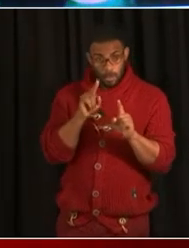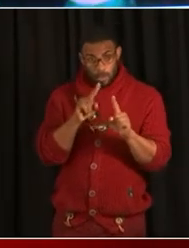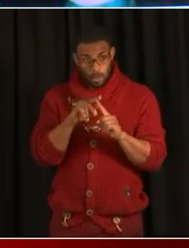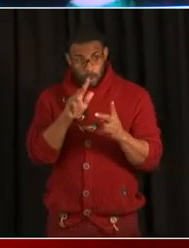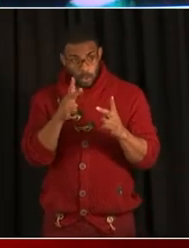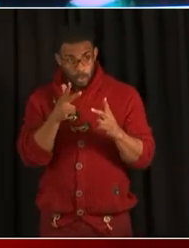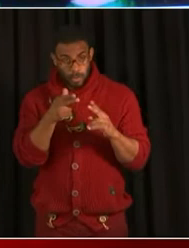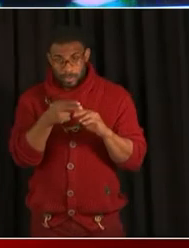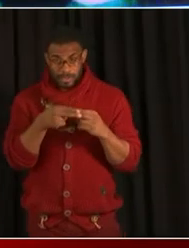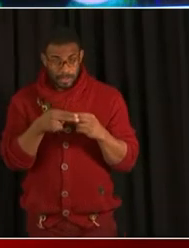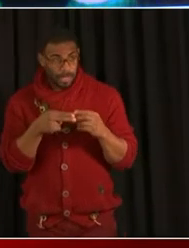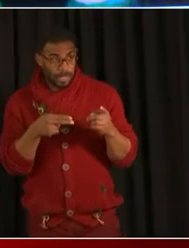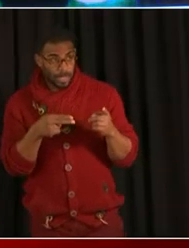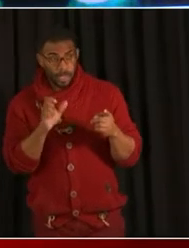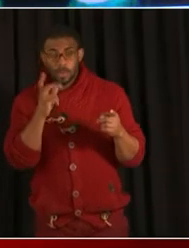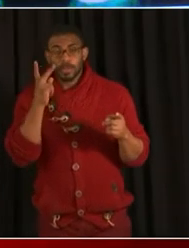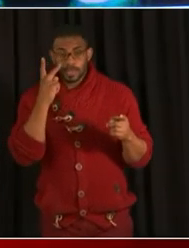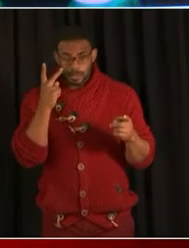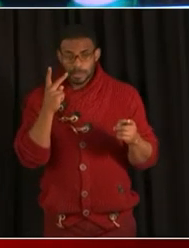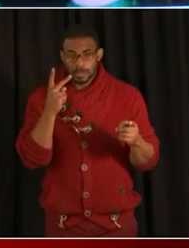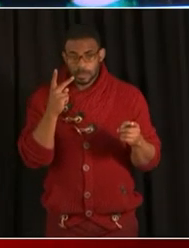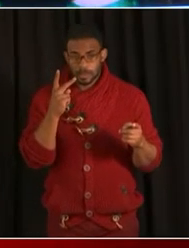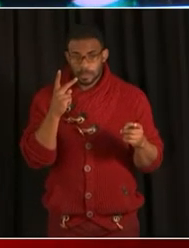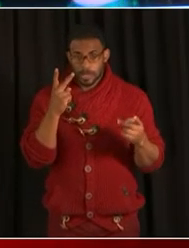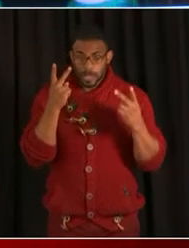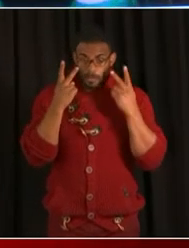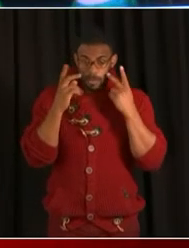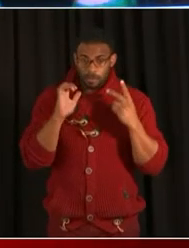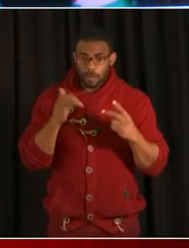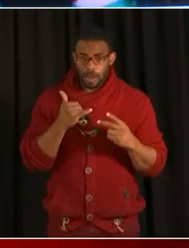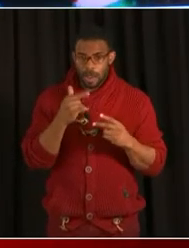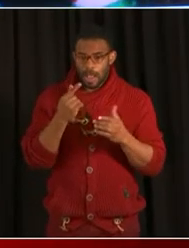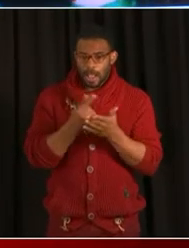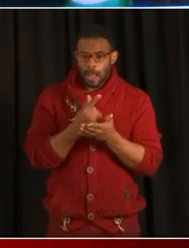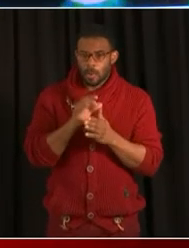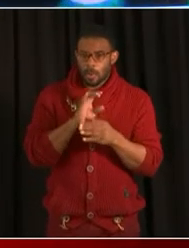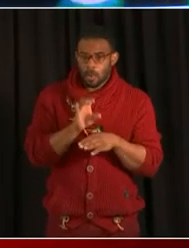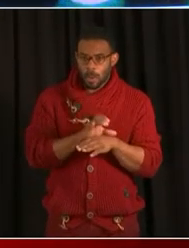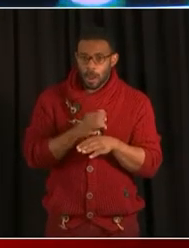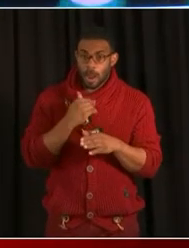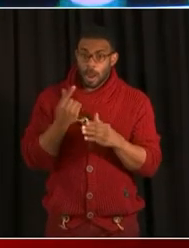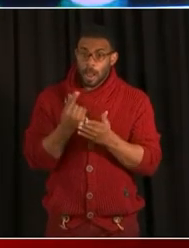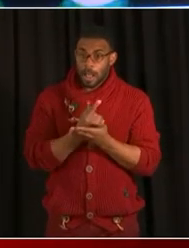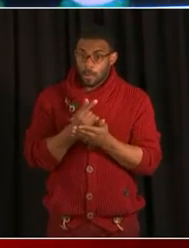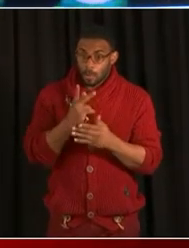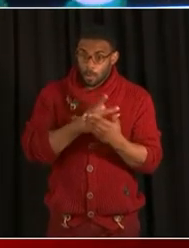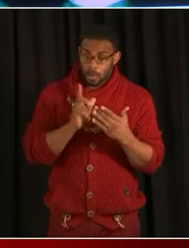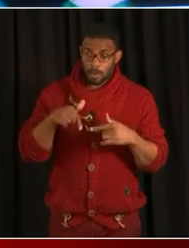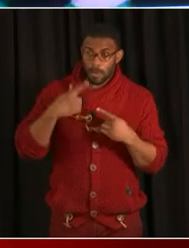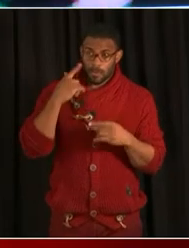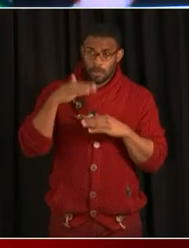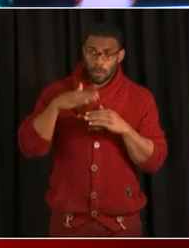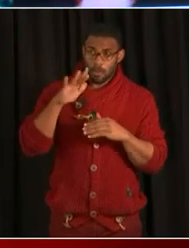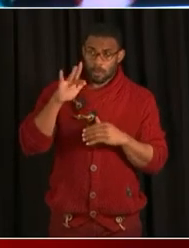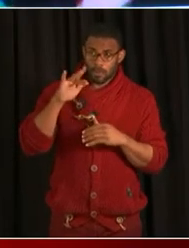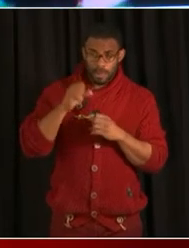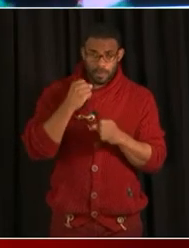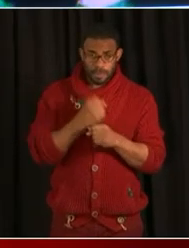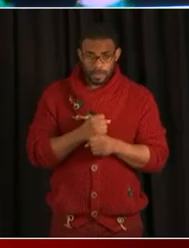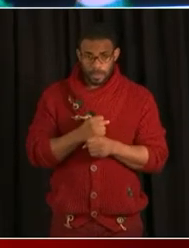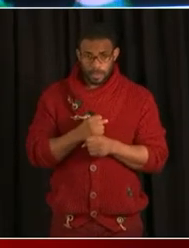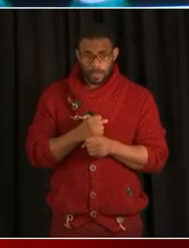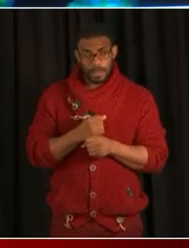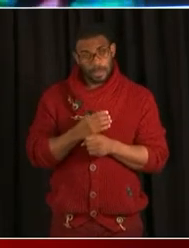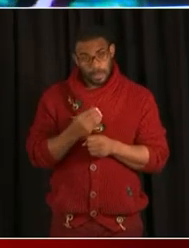If you go to the third slide, you'll see visuals of our gospel choir. Our gospel program has been around for over 25